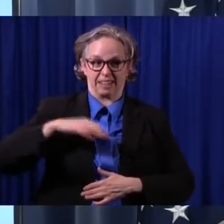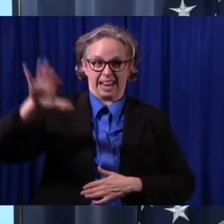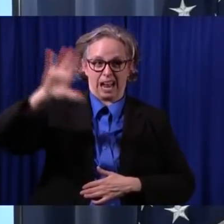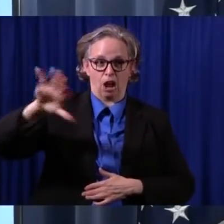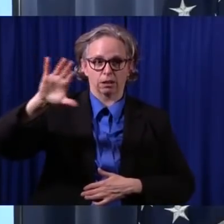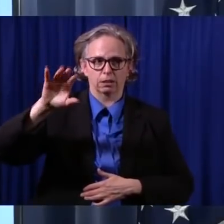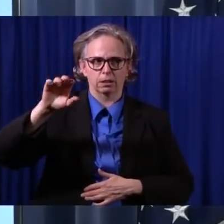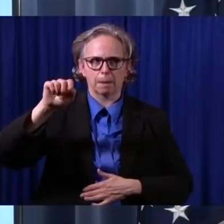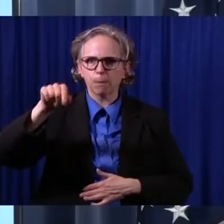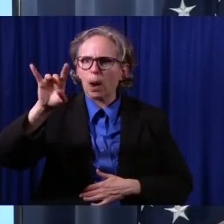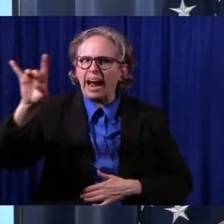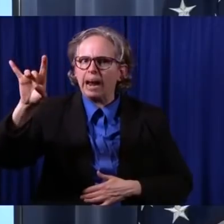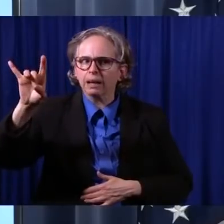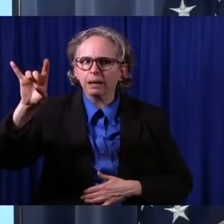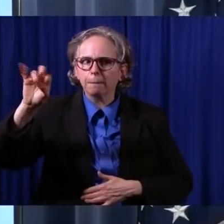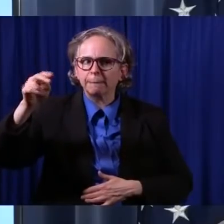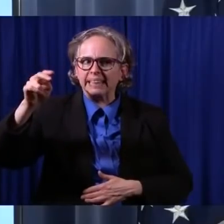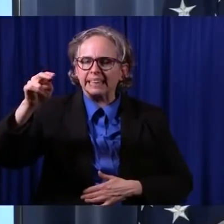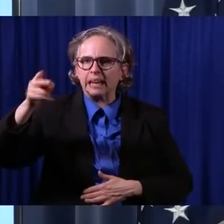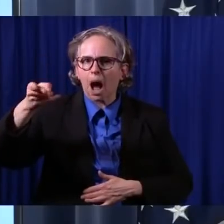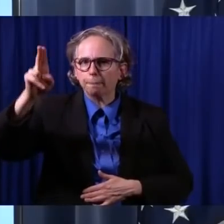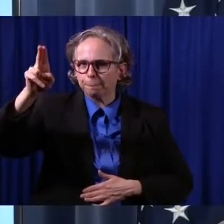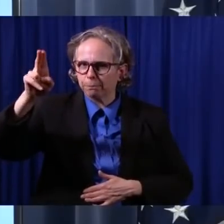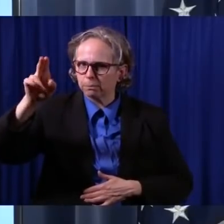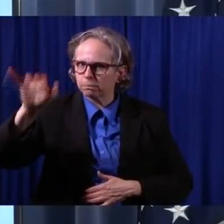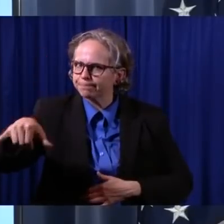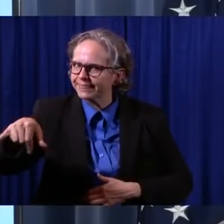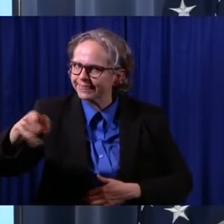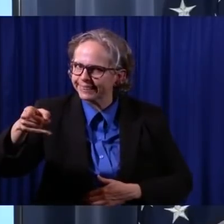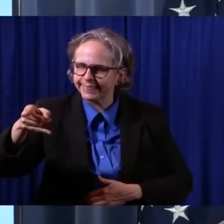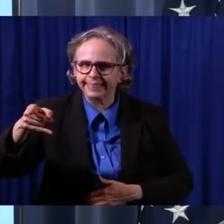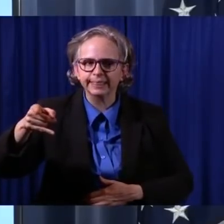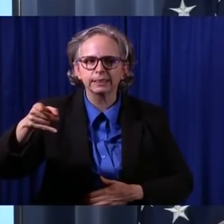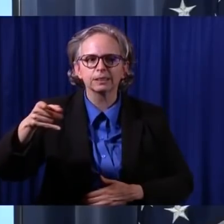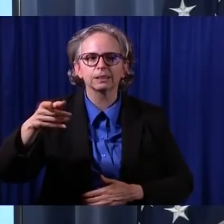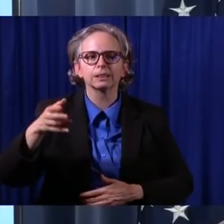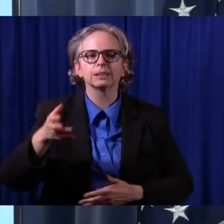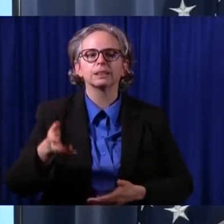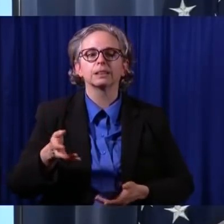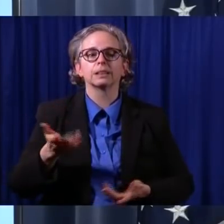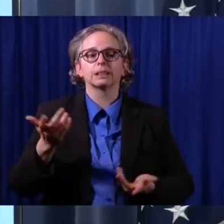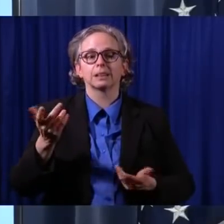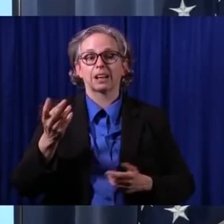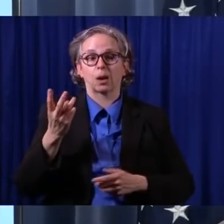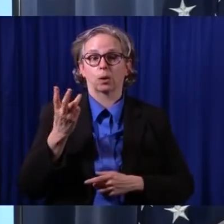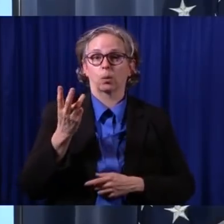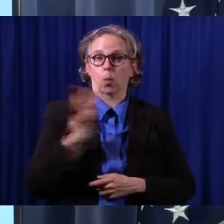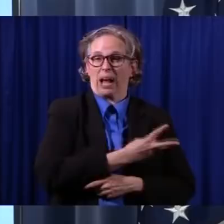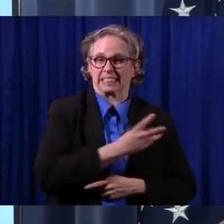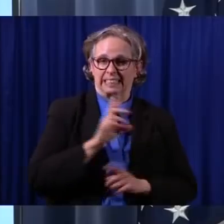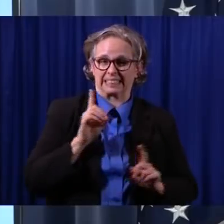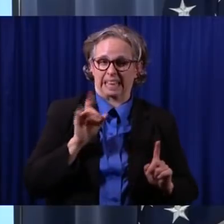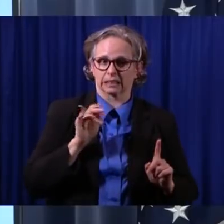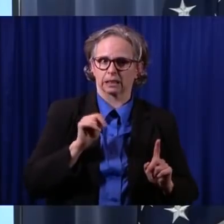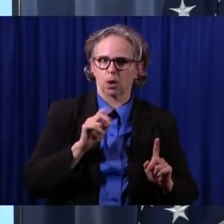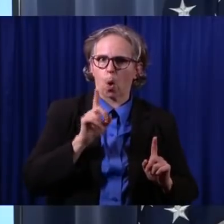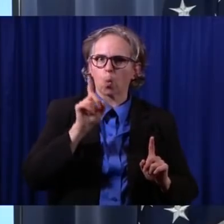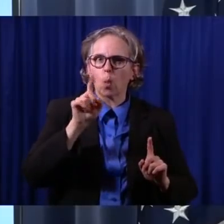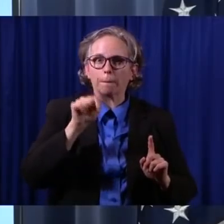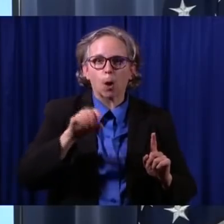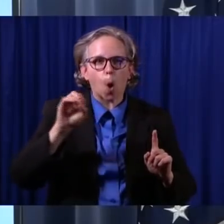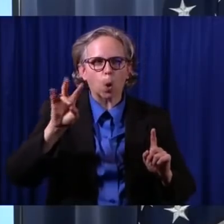saw a slight uptick at the end of May. Region 3, West Central, including Dayton, currently at